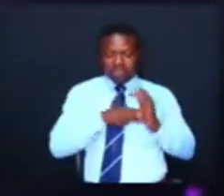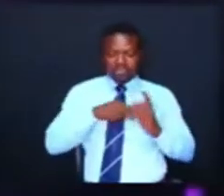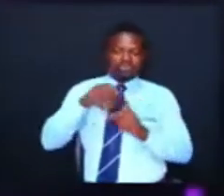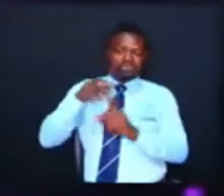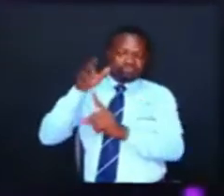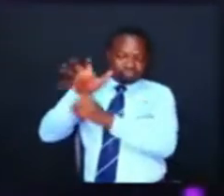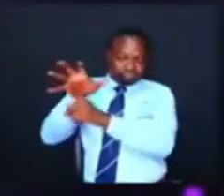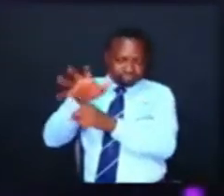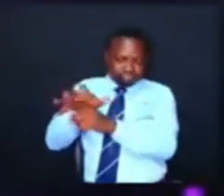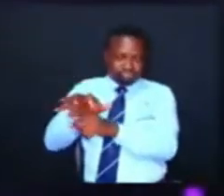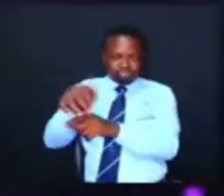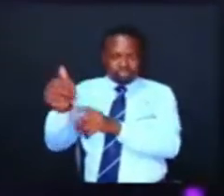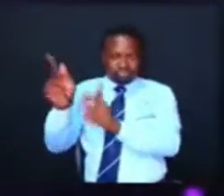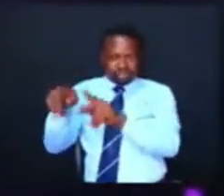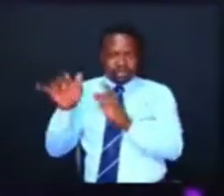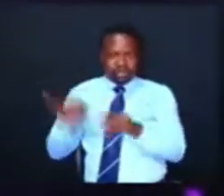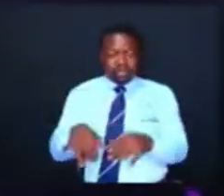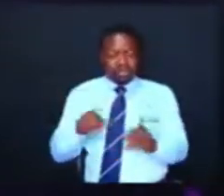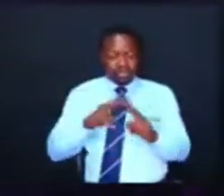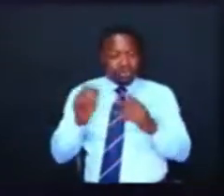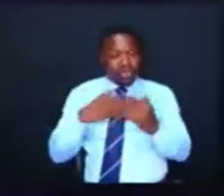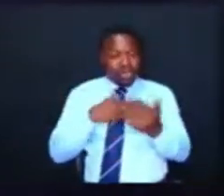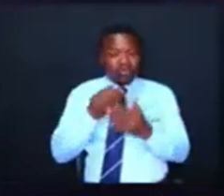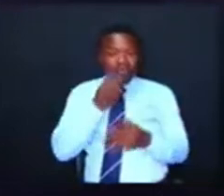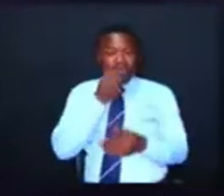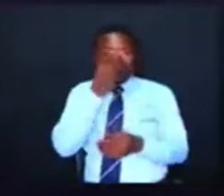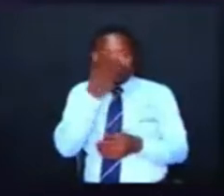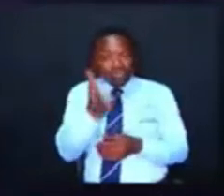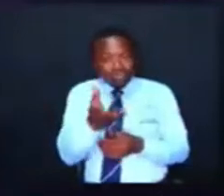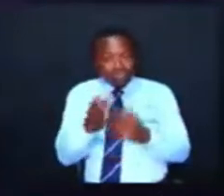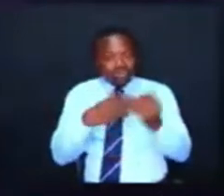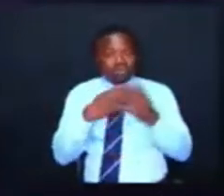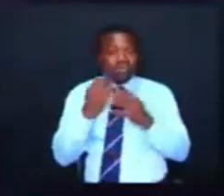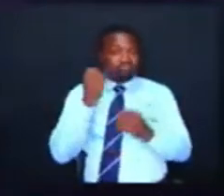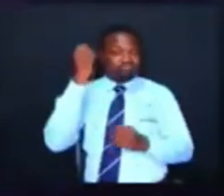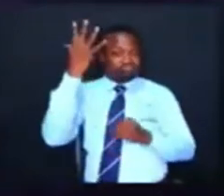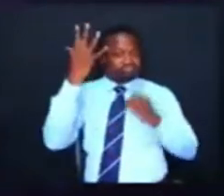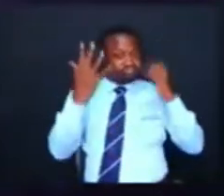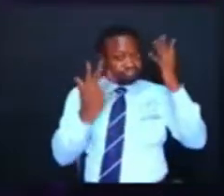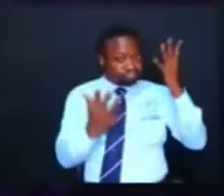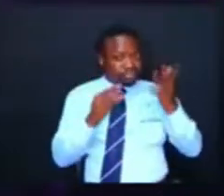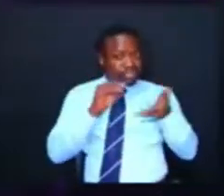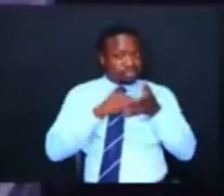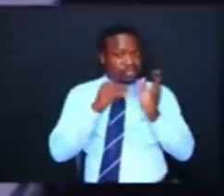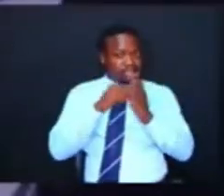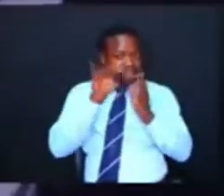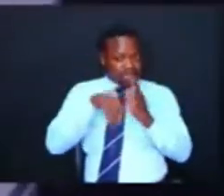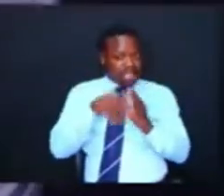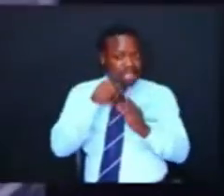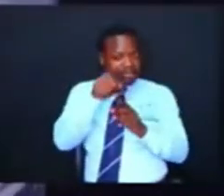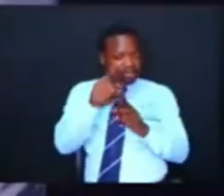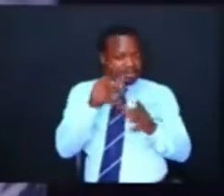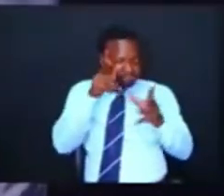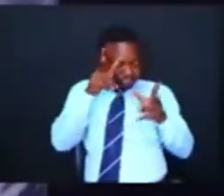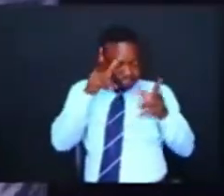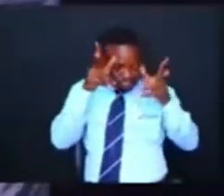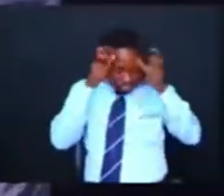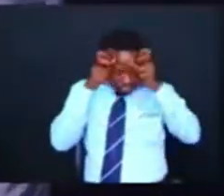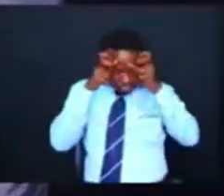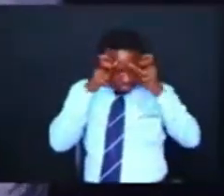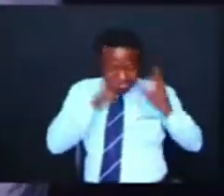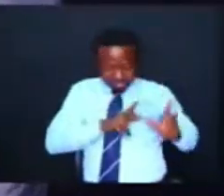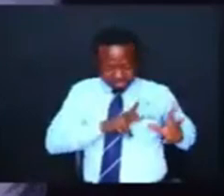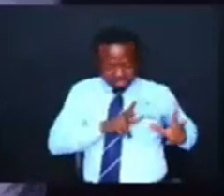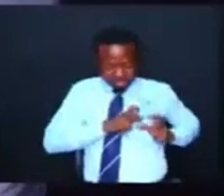against that fellow. And so be careful what you say. Whatever you say will possess you. So sorry, I know partner down for you